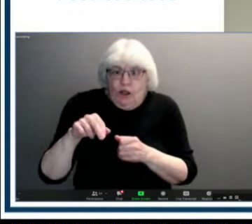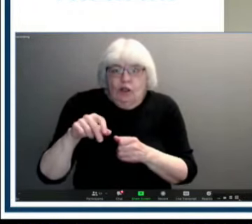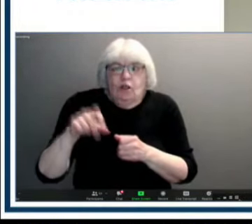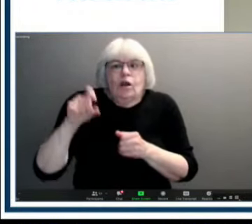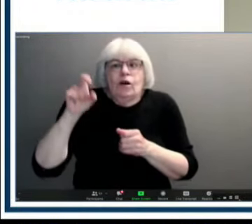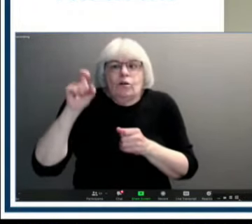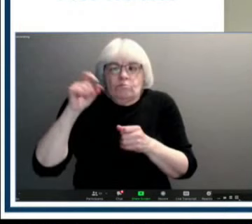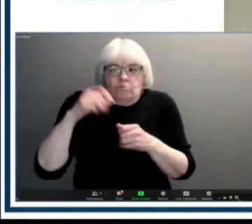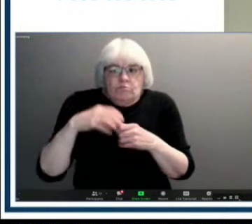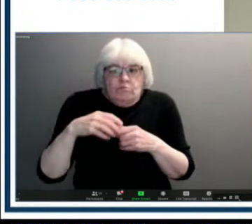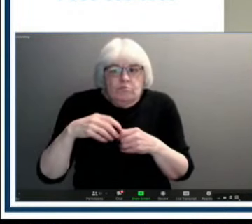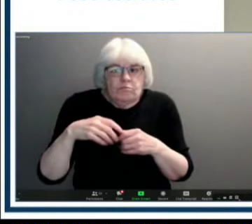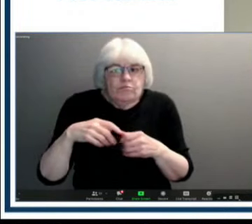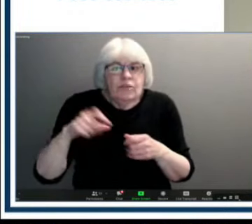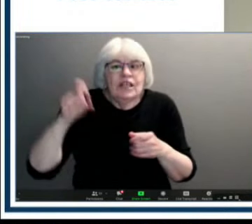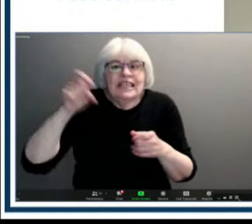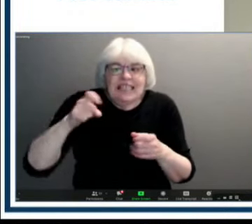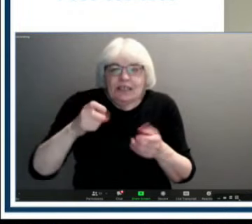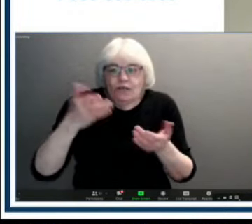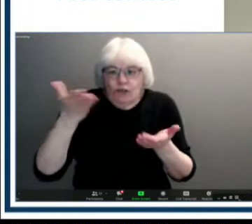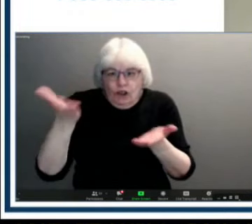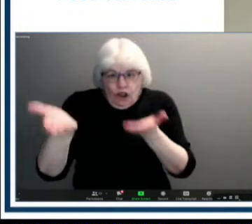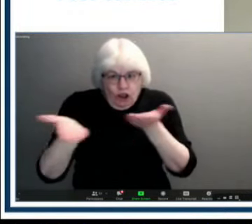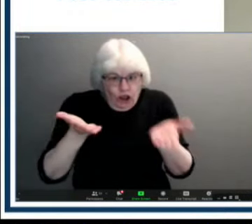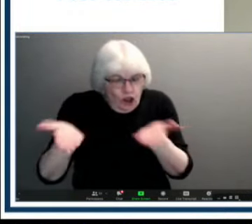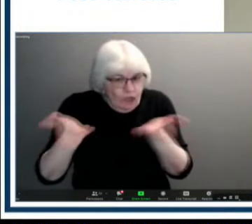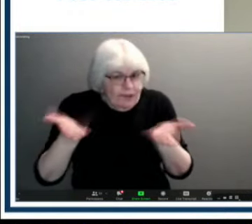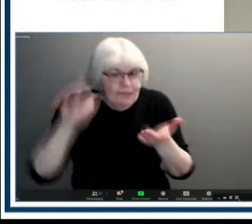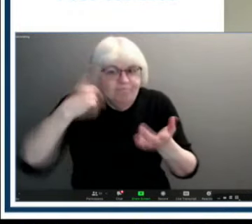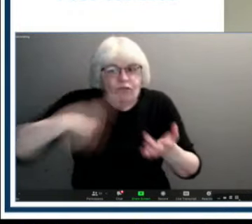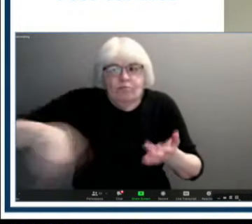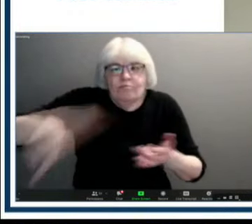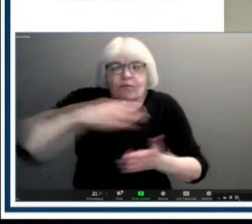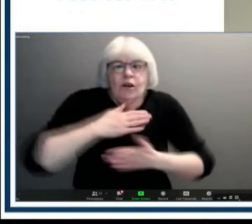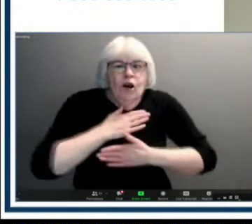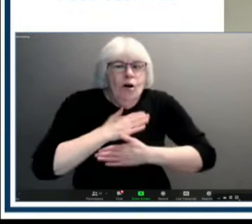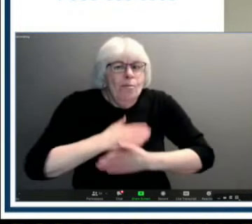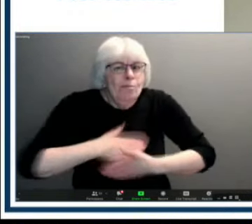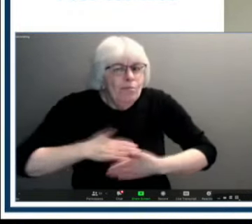for recreational activities and personal services like hairstyling.